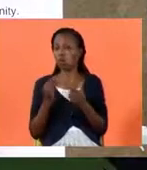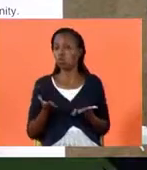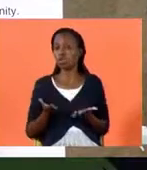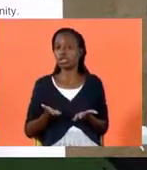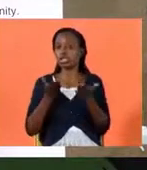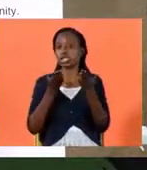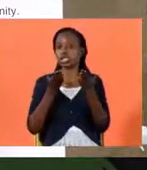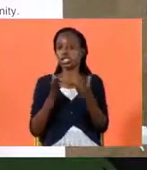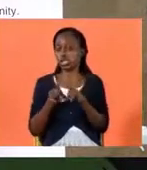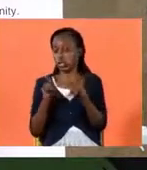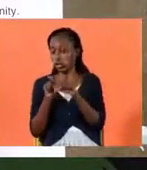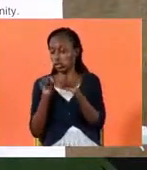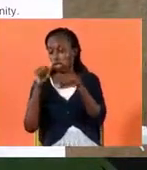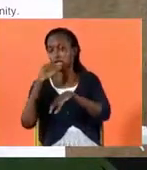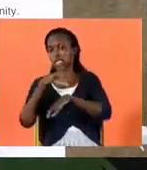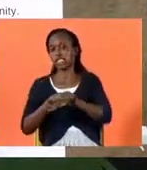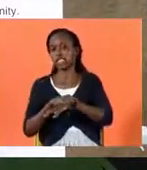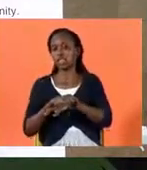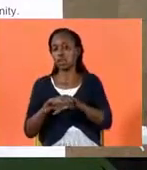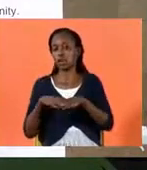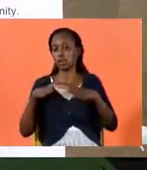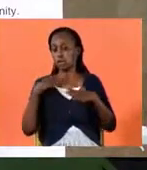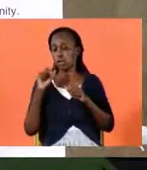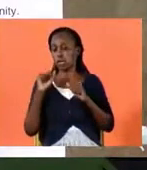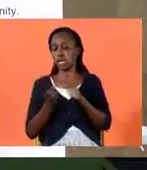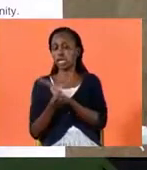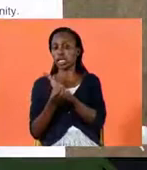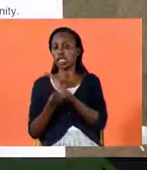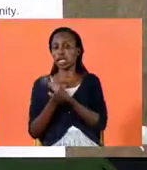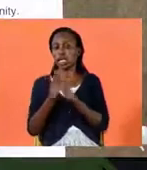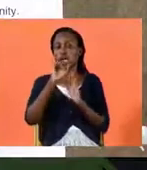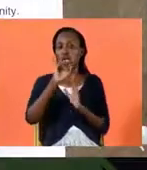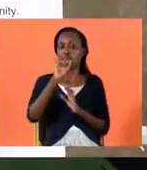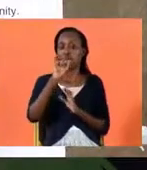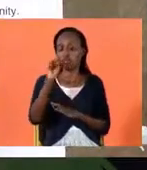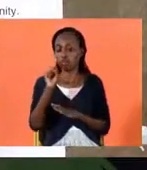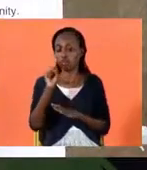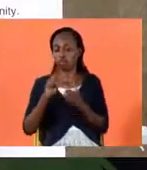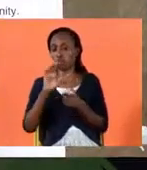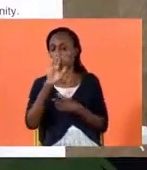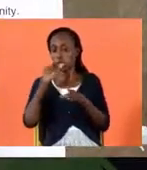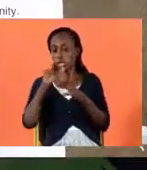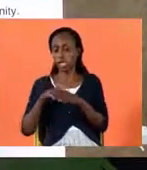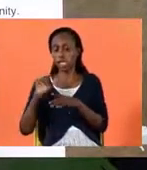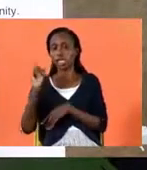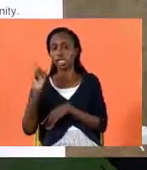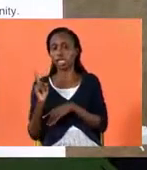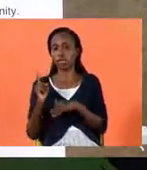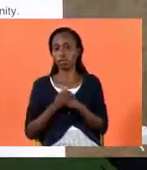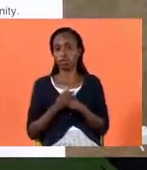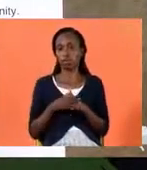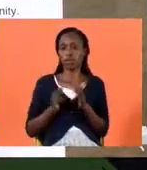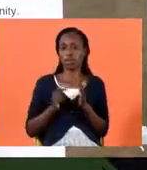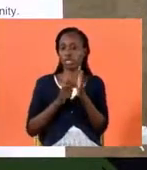though, you'll also find people who can explain IFFs to you in the capital city, right? So people such